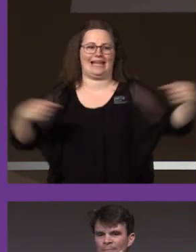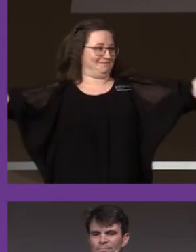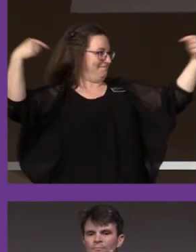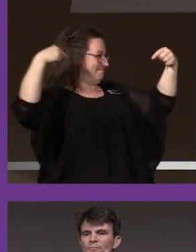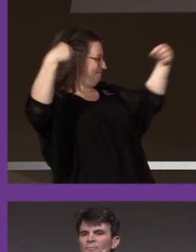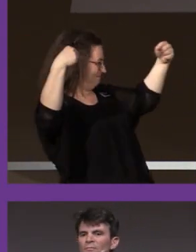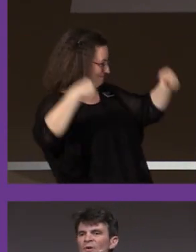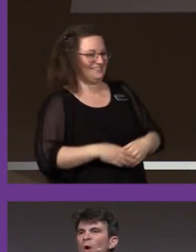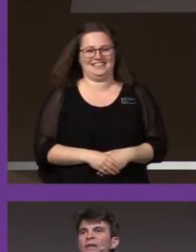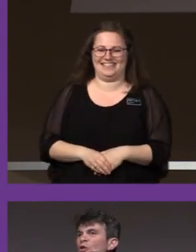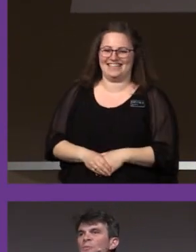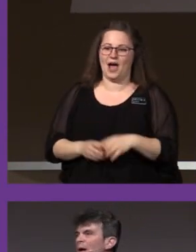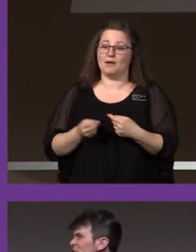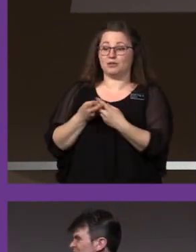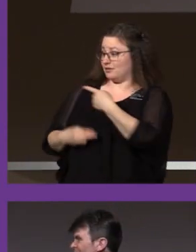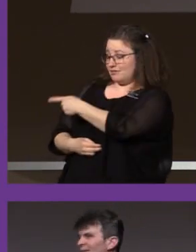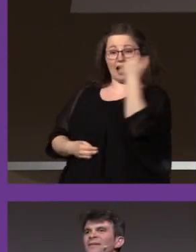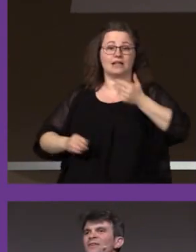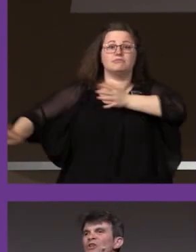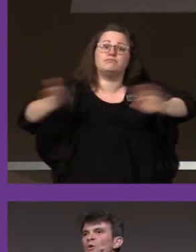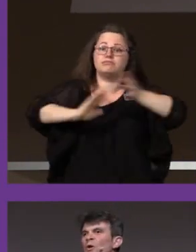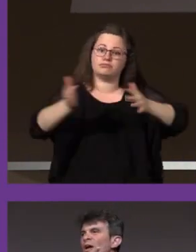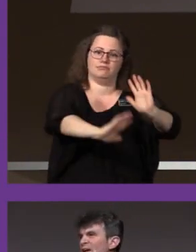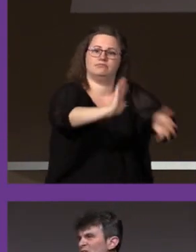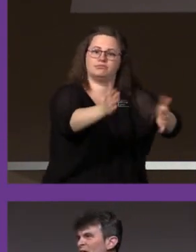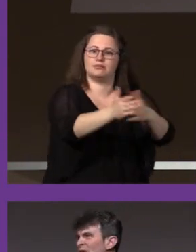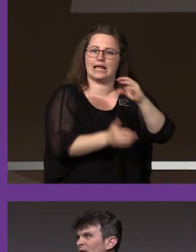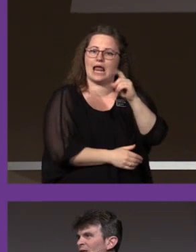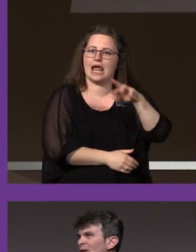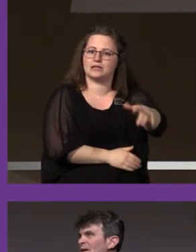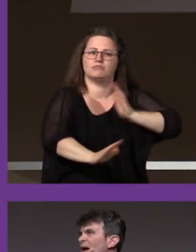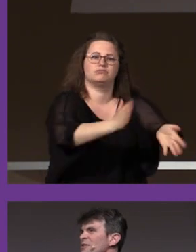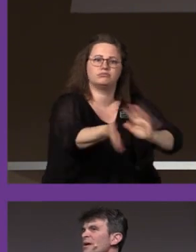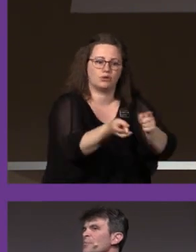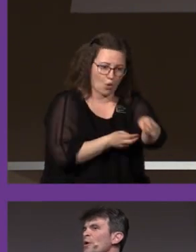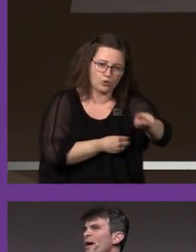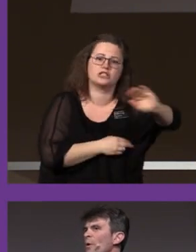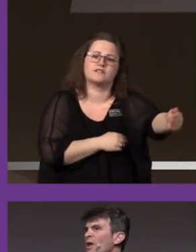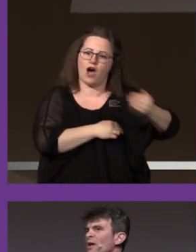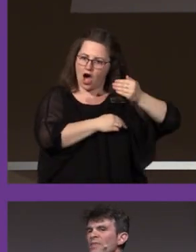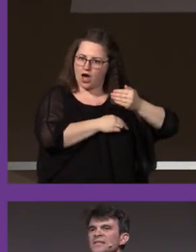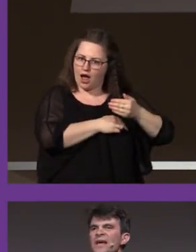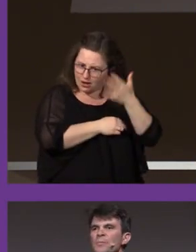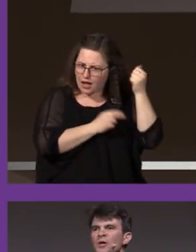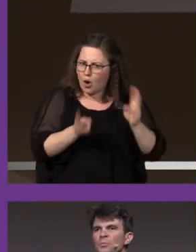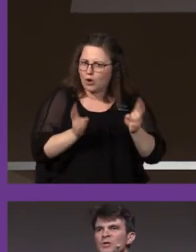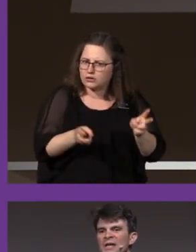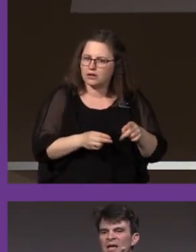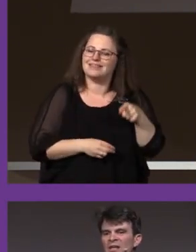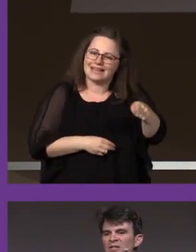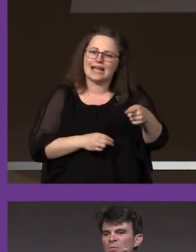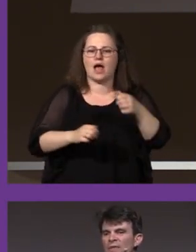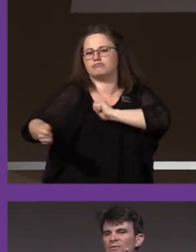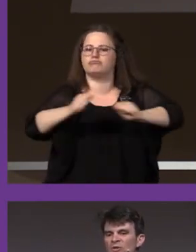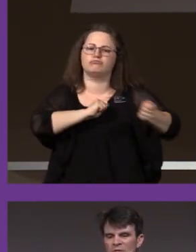Okay. Why shouldn't you be able to sign to Alexa and input that way. This is ambient